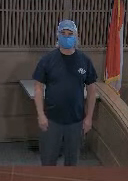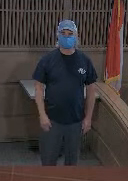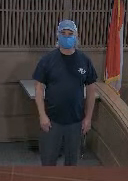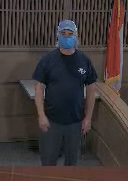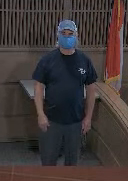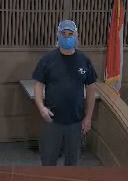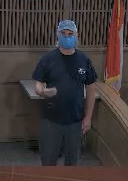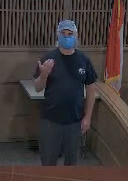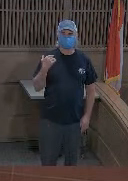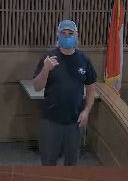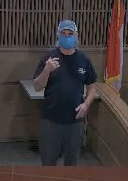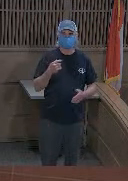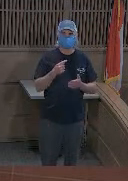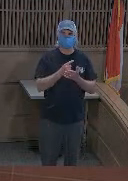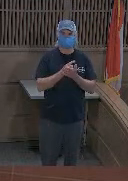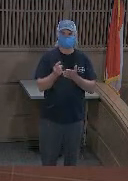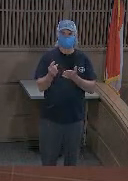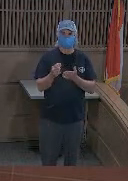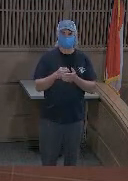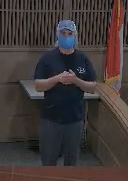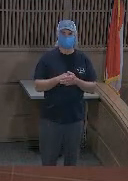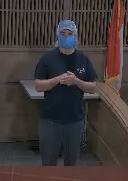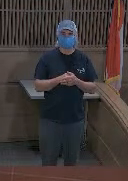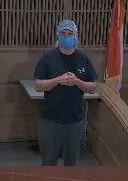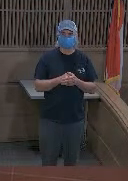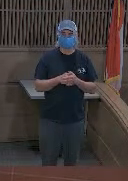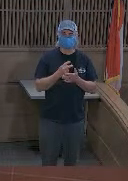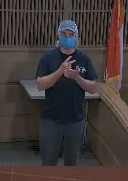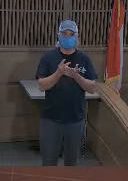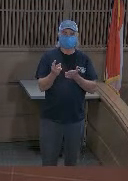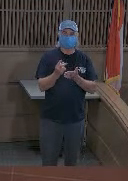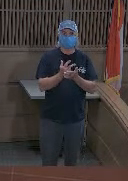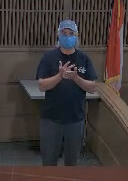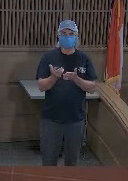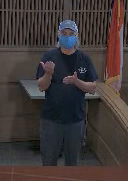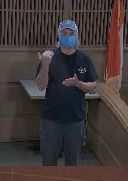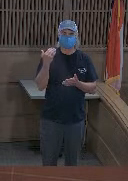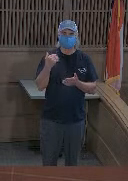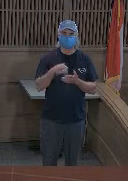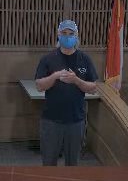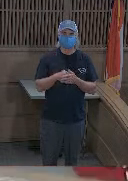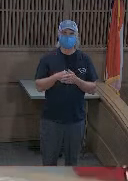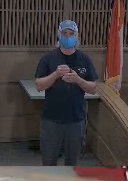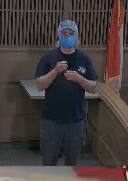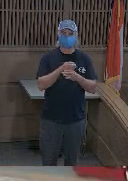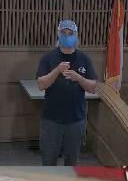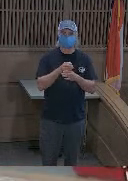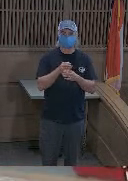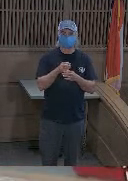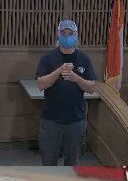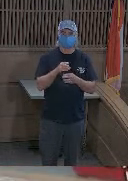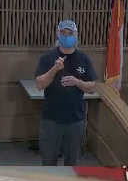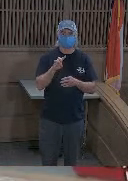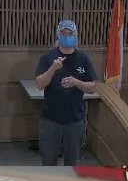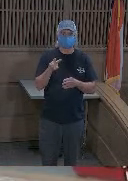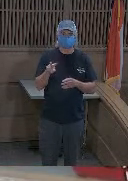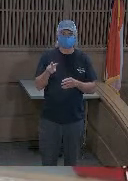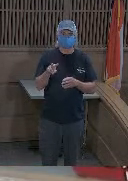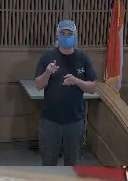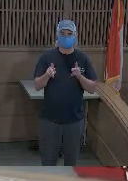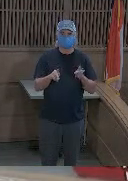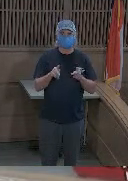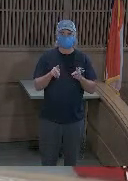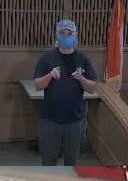Over the past couple of weeks, on average, 72 people who live in